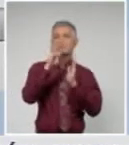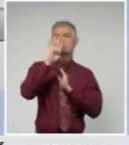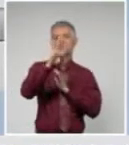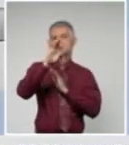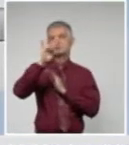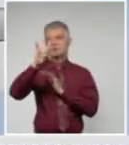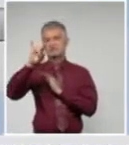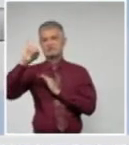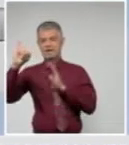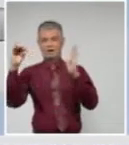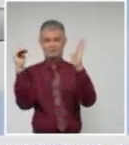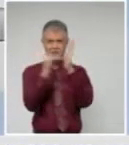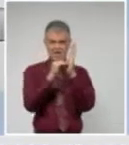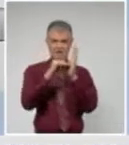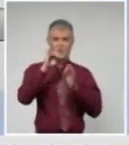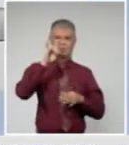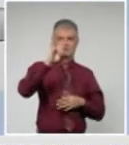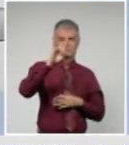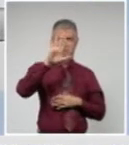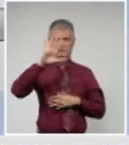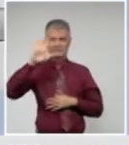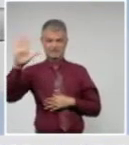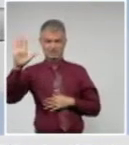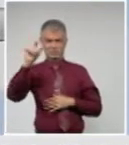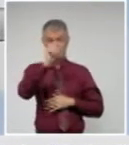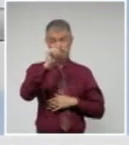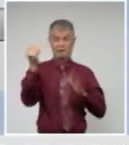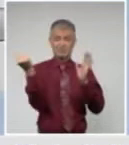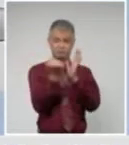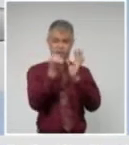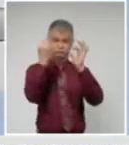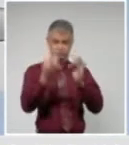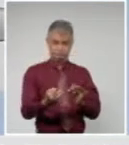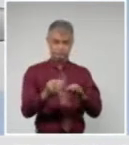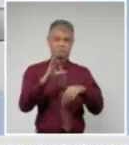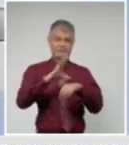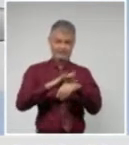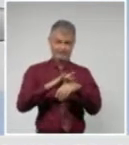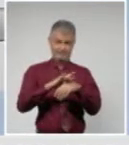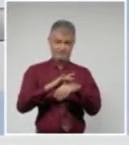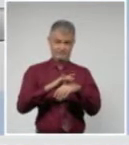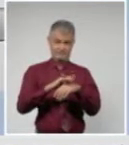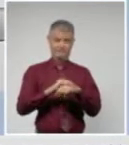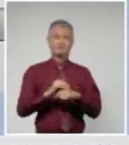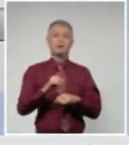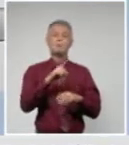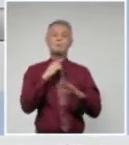15,496,955 people to have been diagnosed with the virus. Meanwhile,